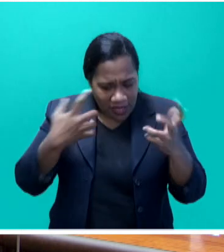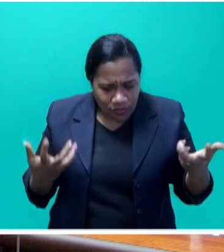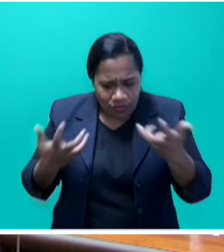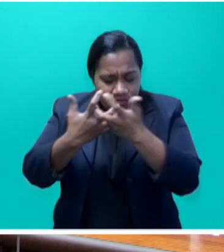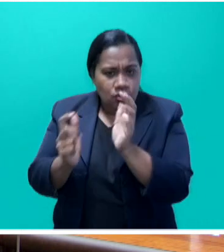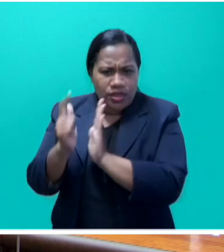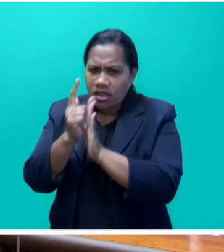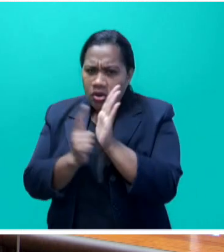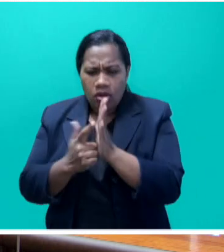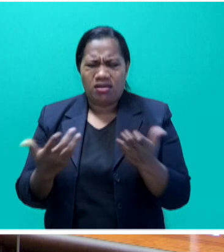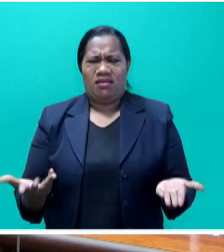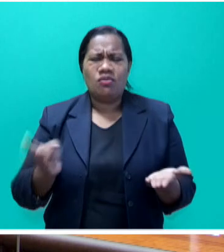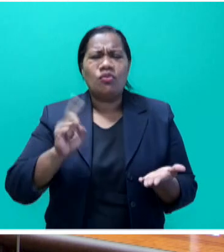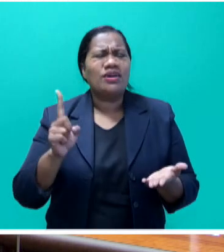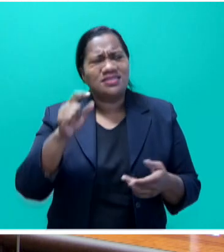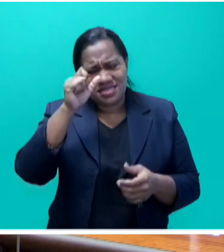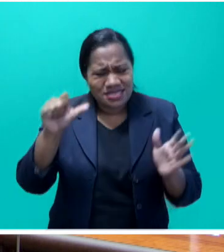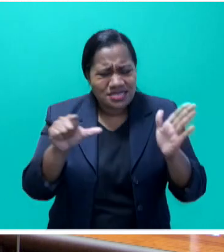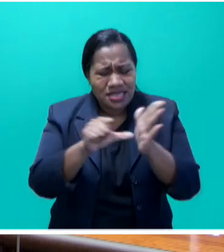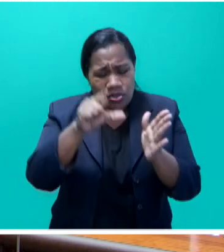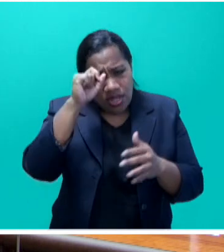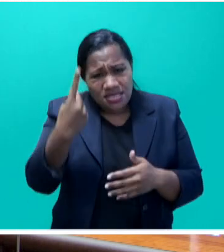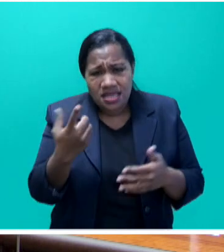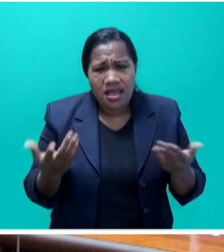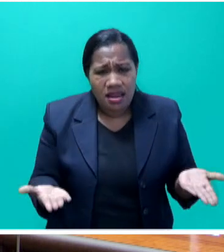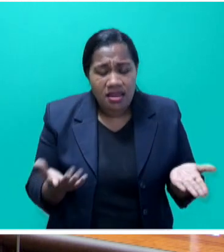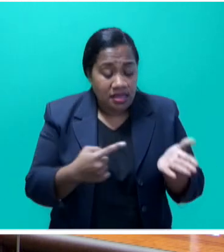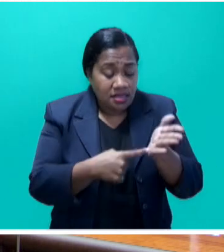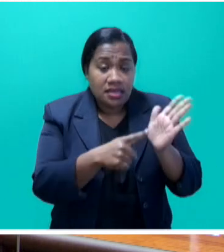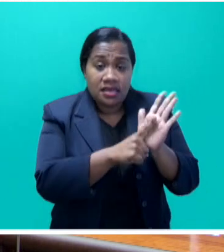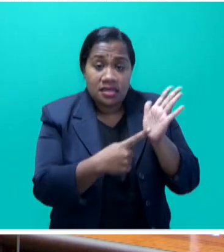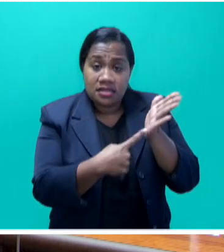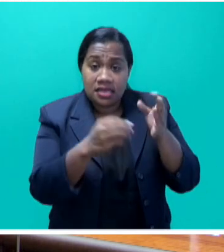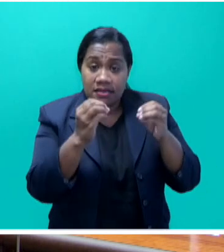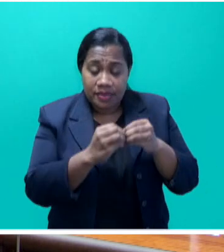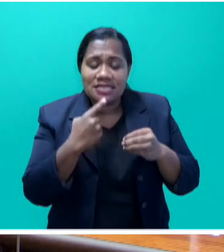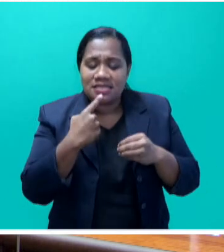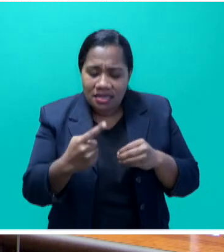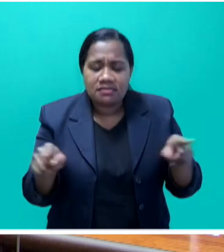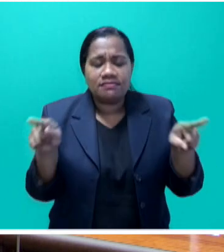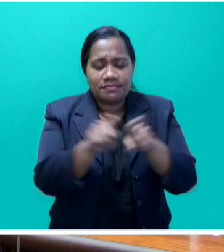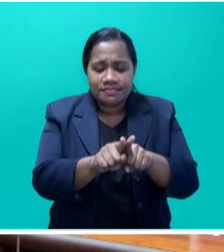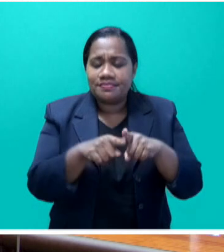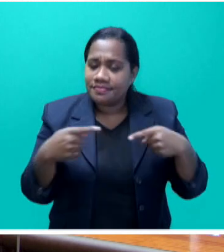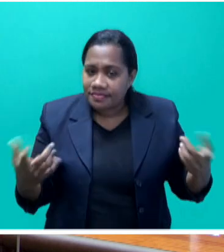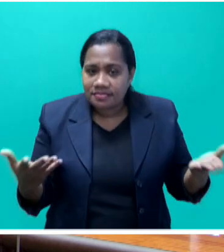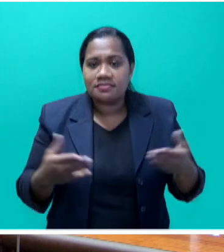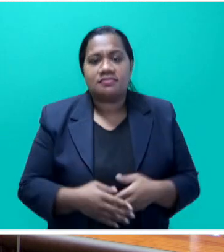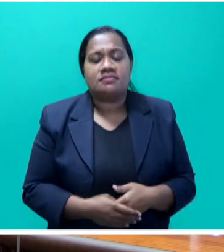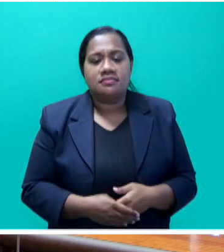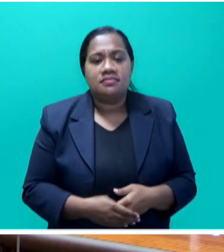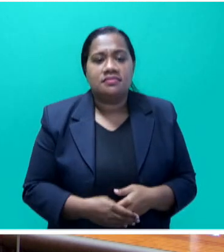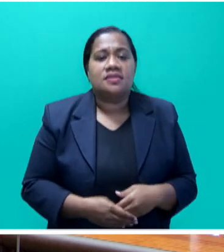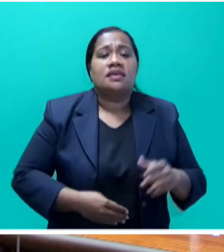to understand? Even the TLTB is telling you the same thing. The budget address and the amendments to the TLTB are